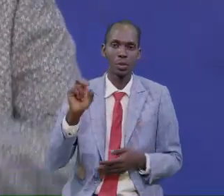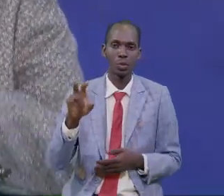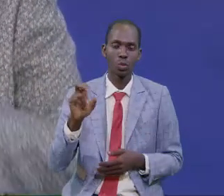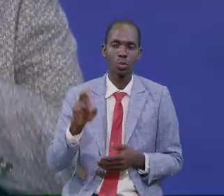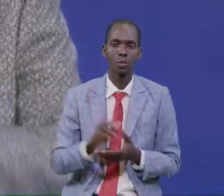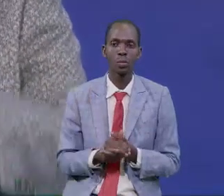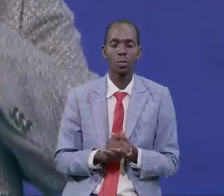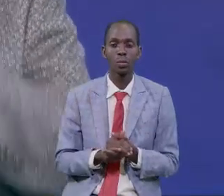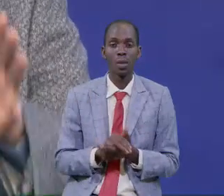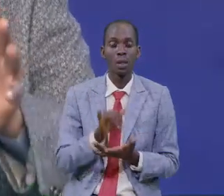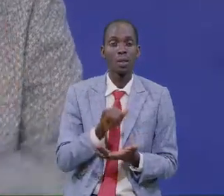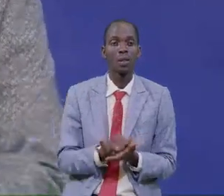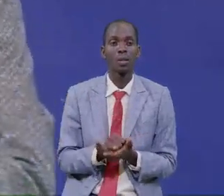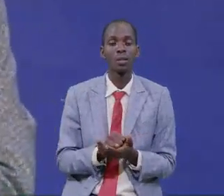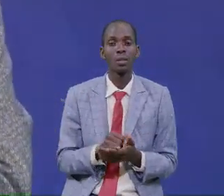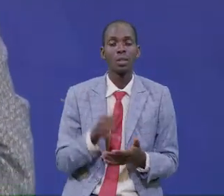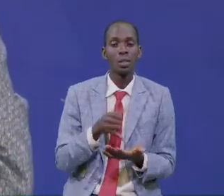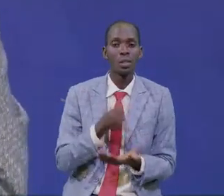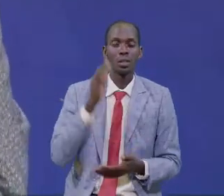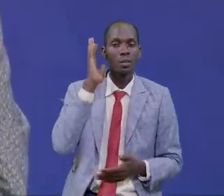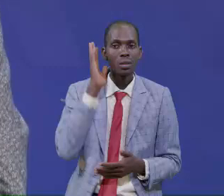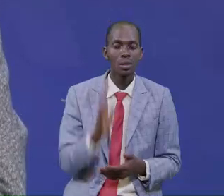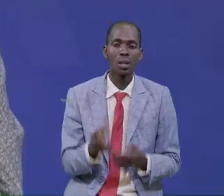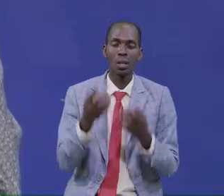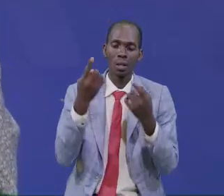Wherefore it shall come to pass.